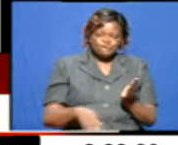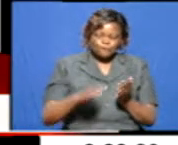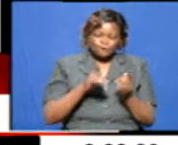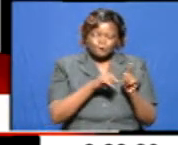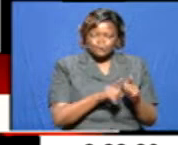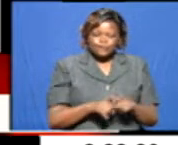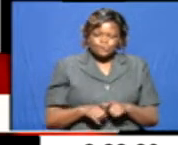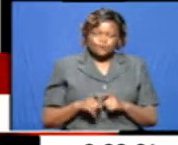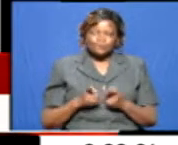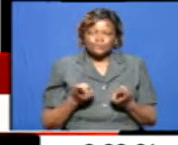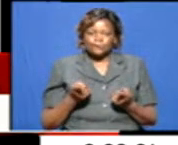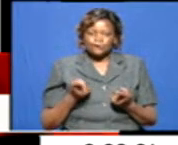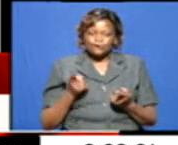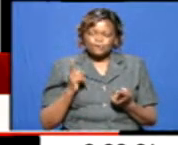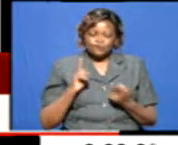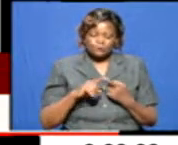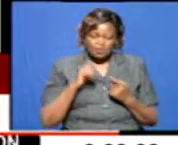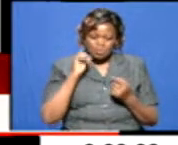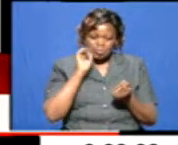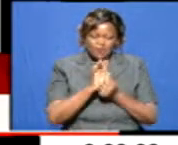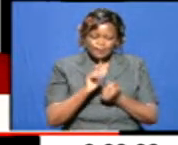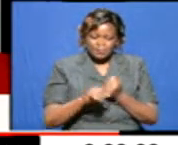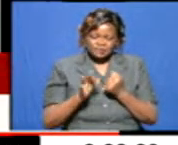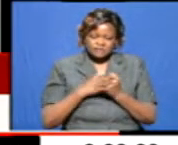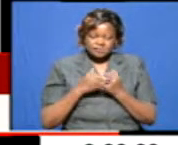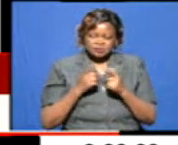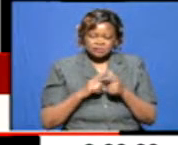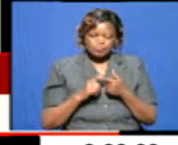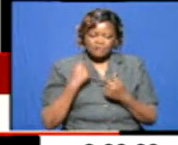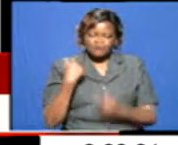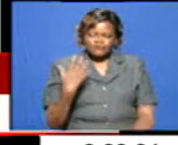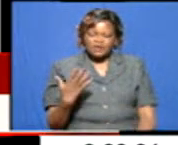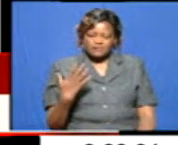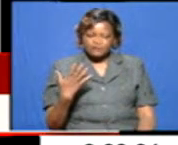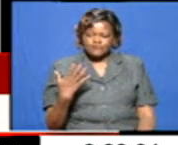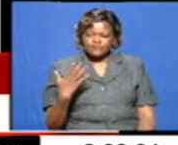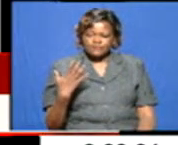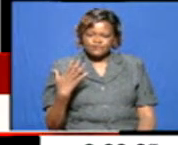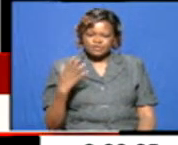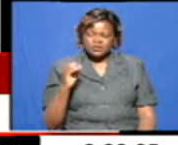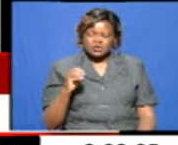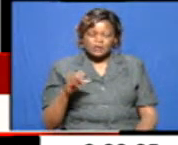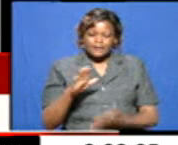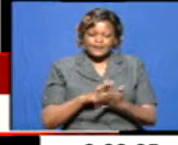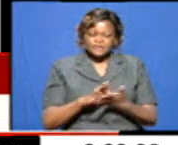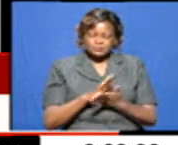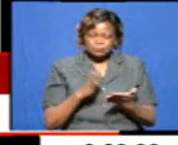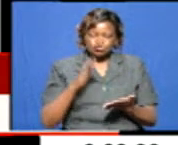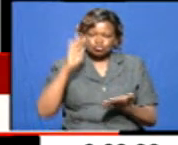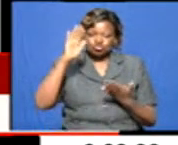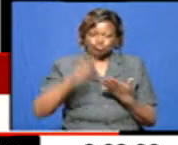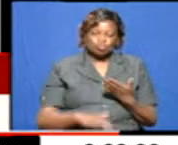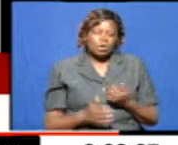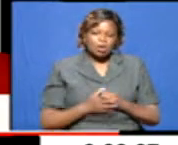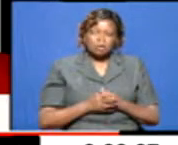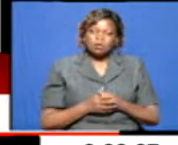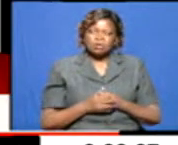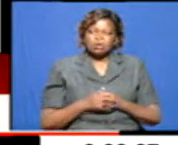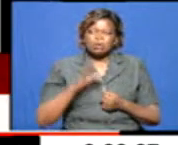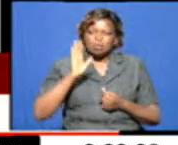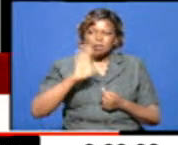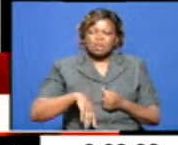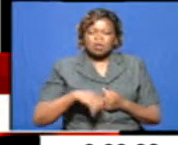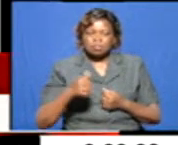at 13.8, so we are 500 basis lower than the